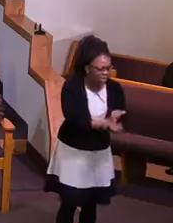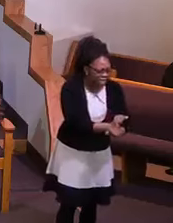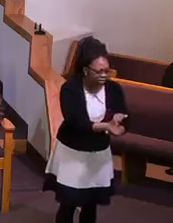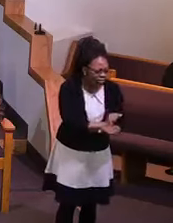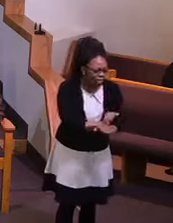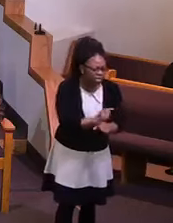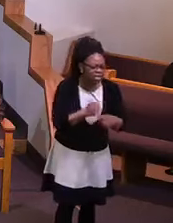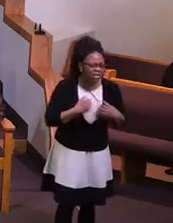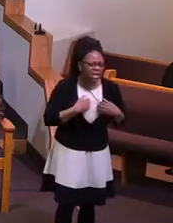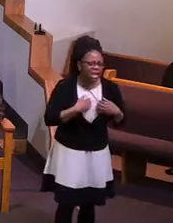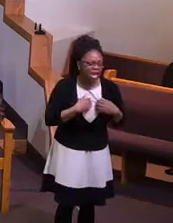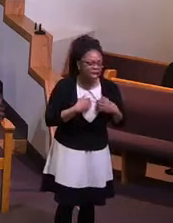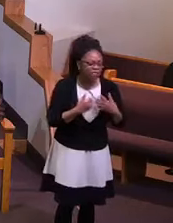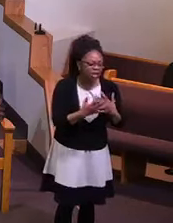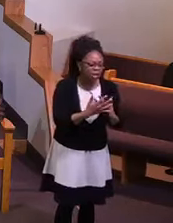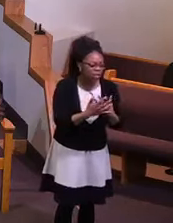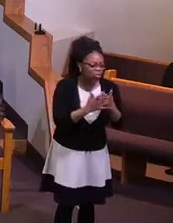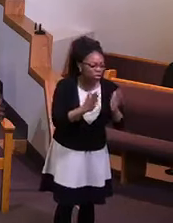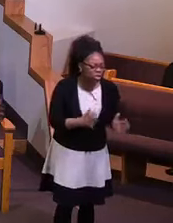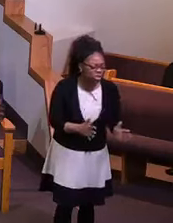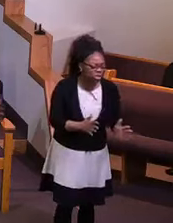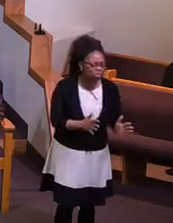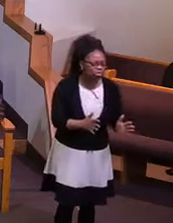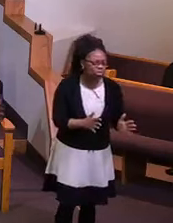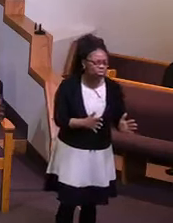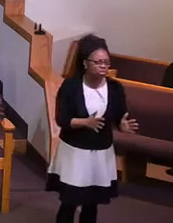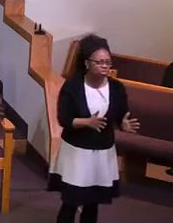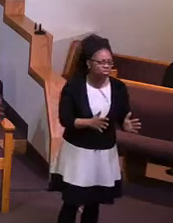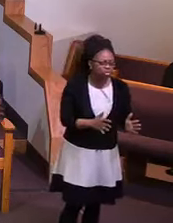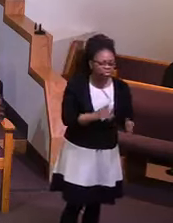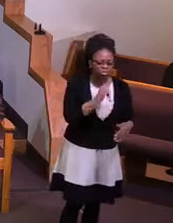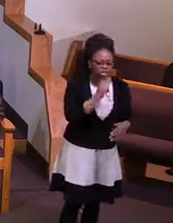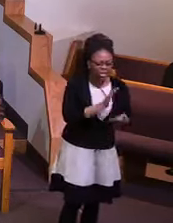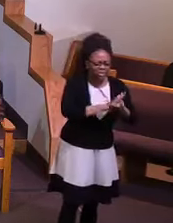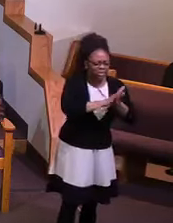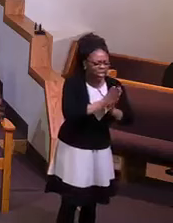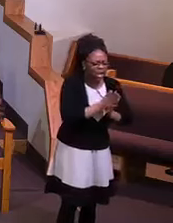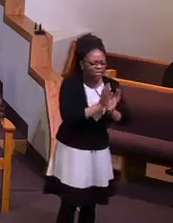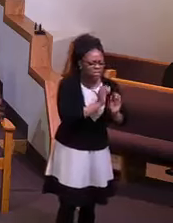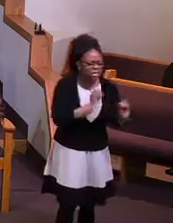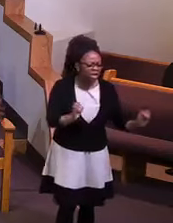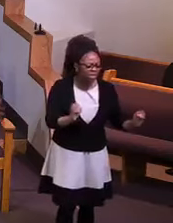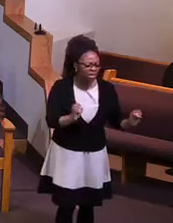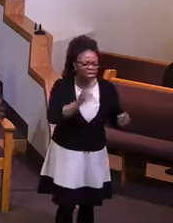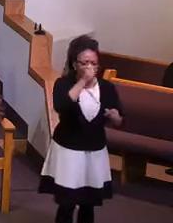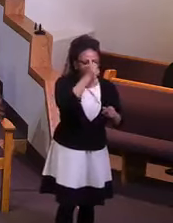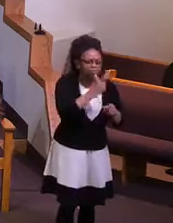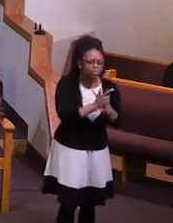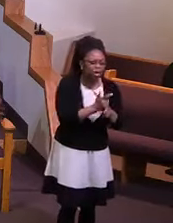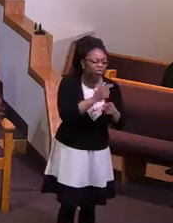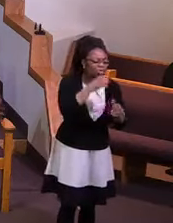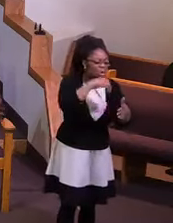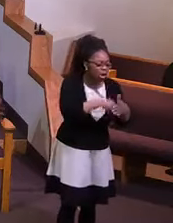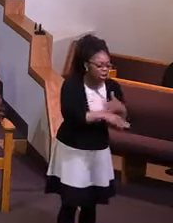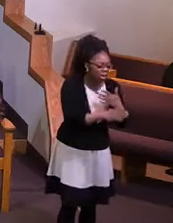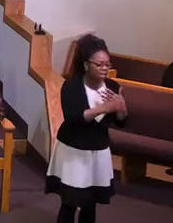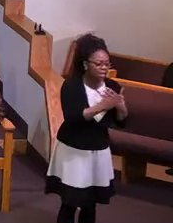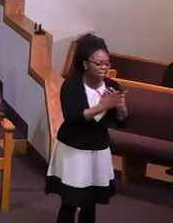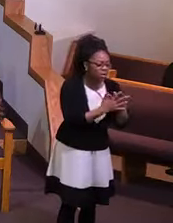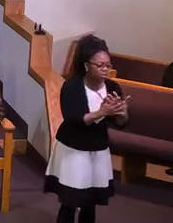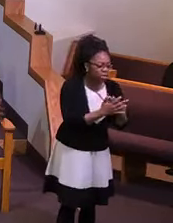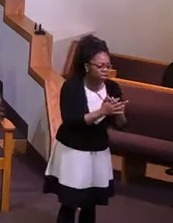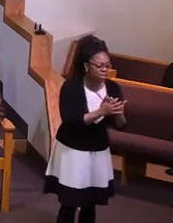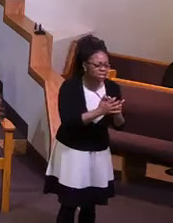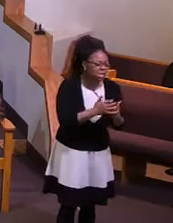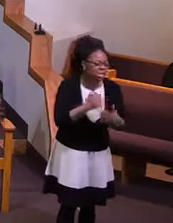having inmates produce their products for little or next to nothing. It's brothers who are populating the prisons, even though we're not not doing any